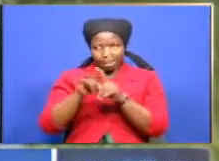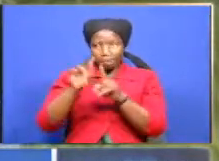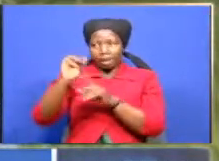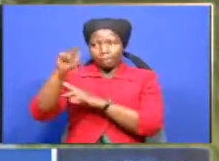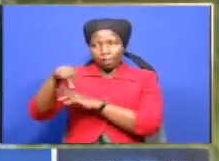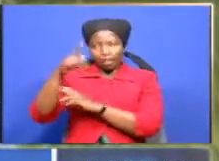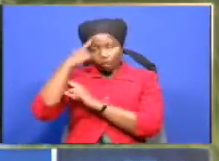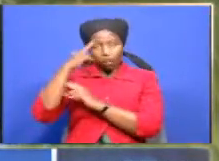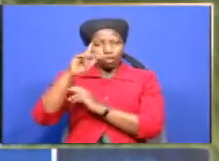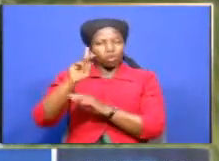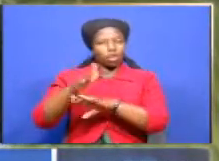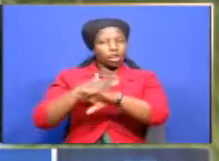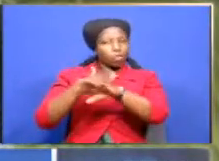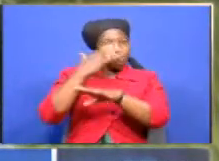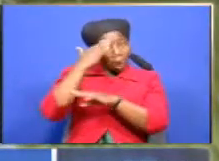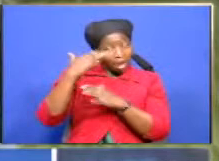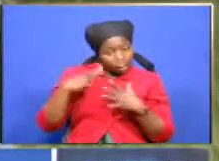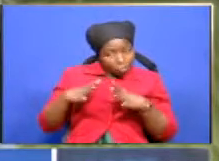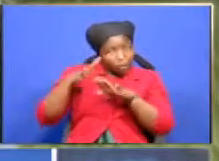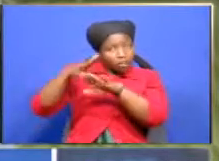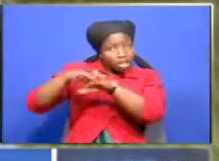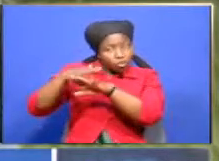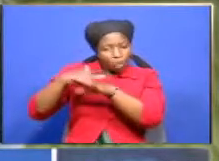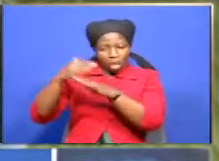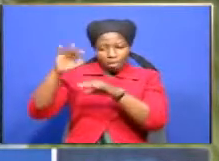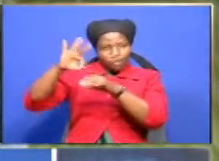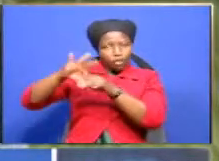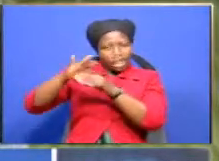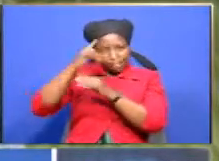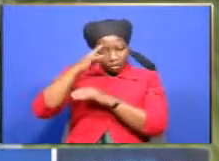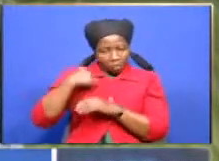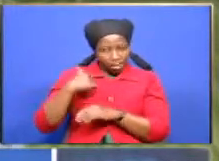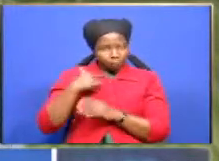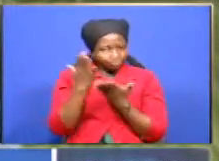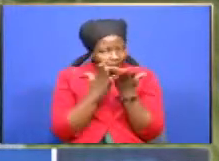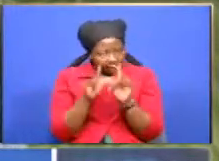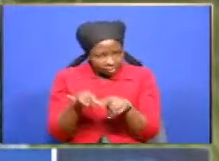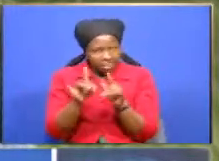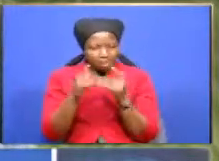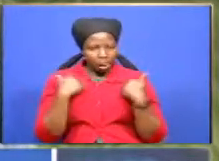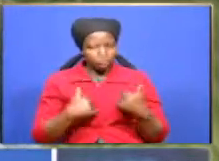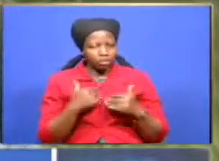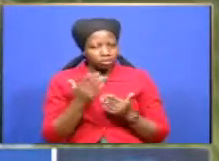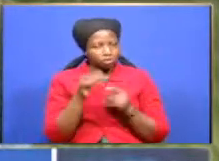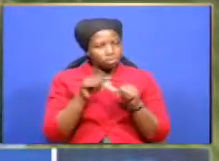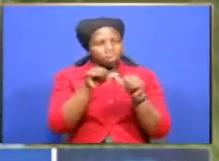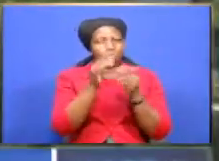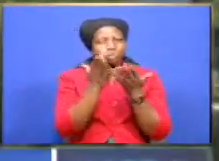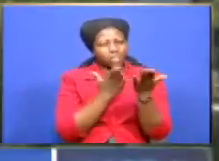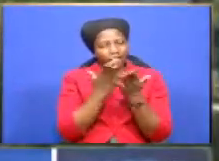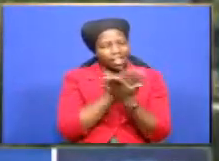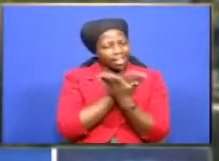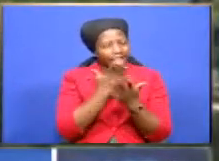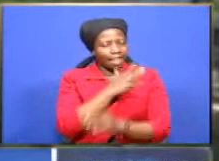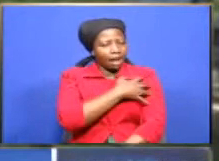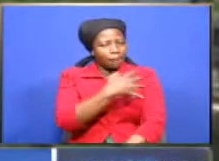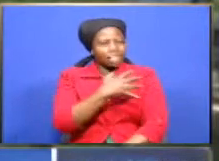I was elected by the people of Kikuyu to serve them, and I will continue to serve them in whatever capacity I can.